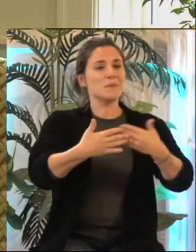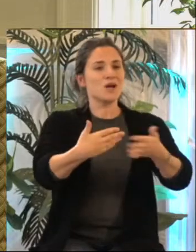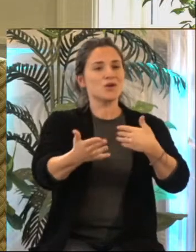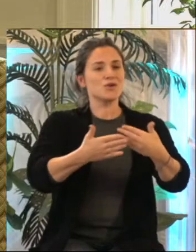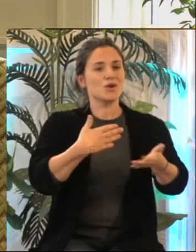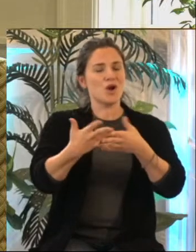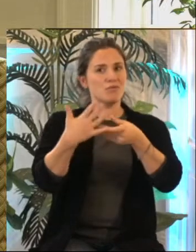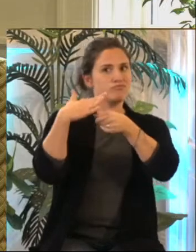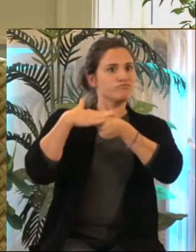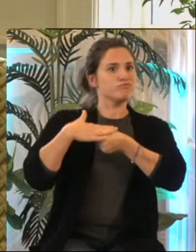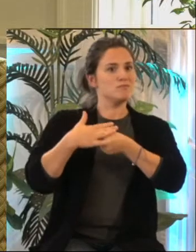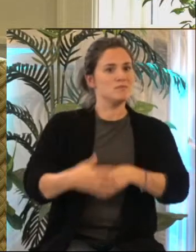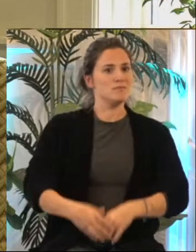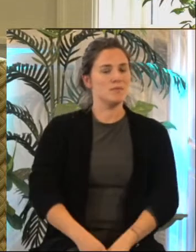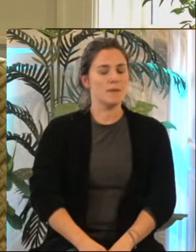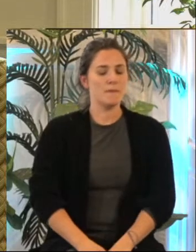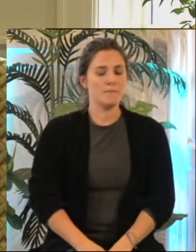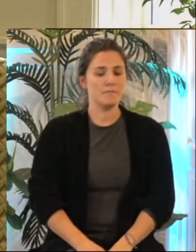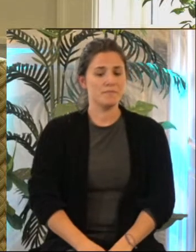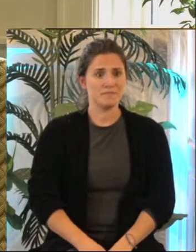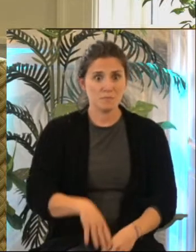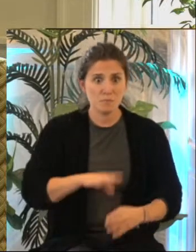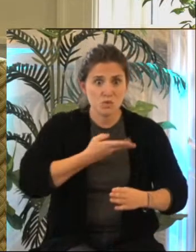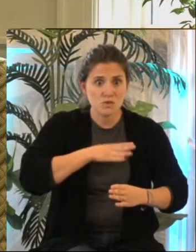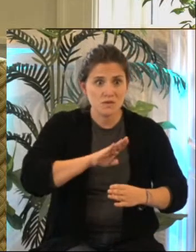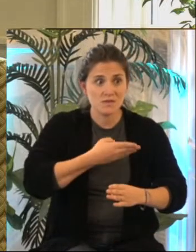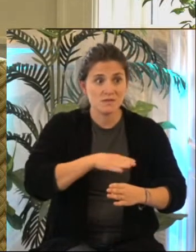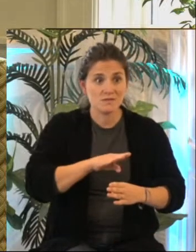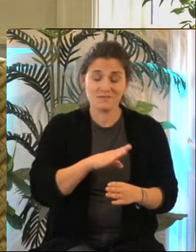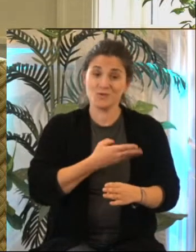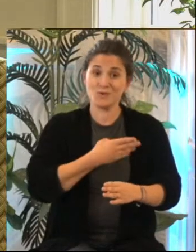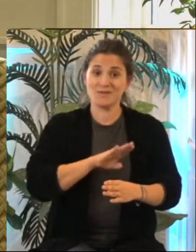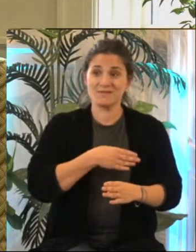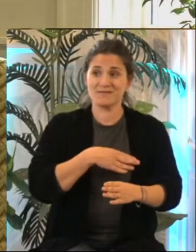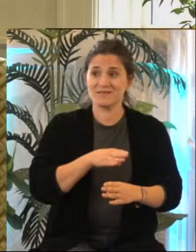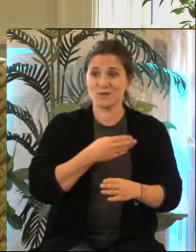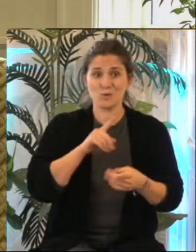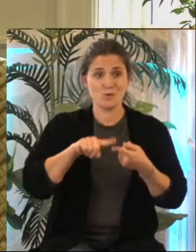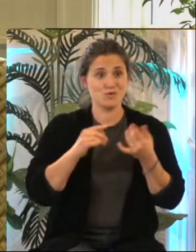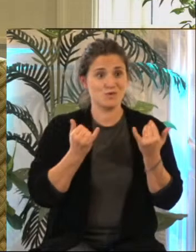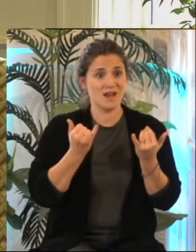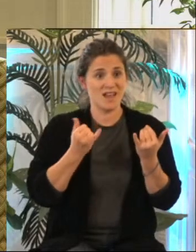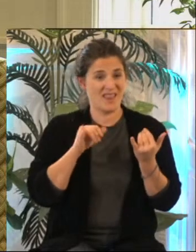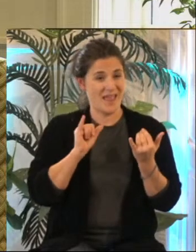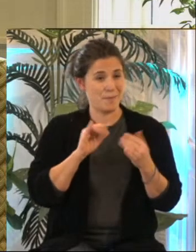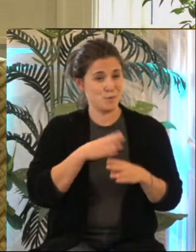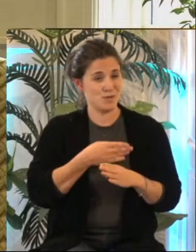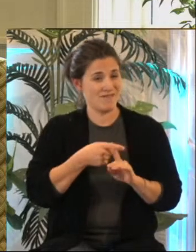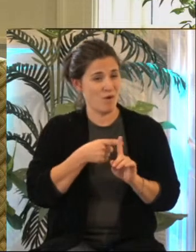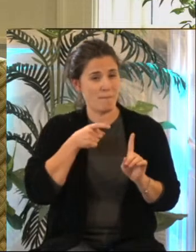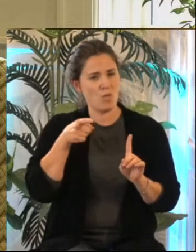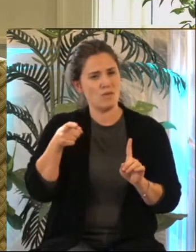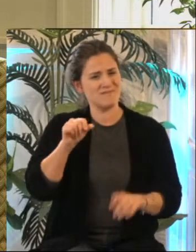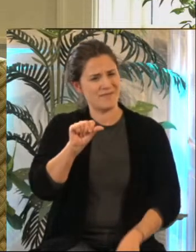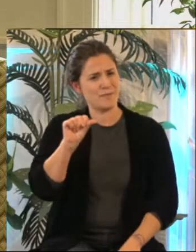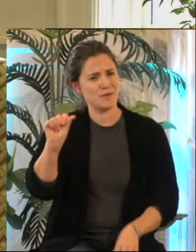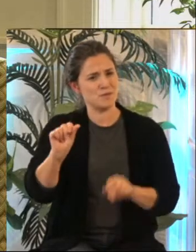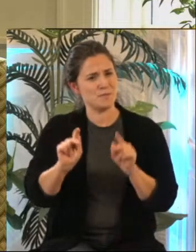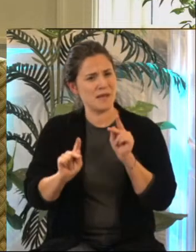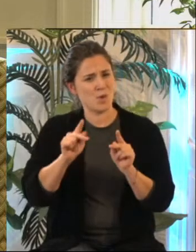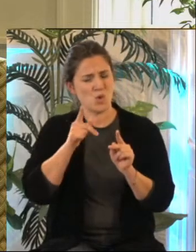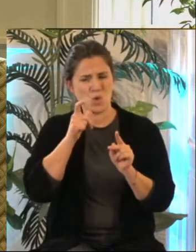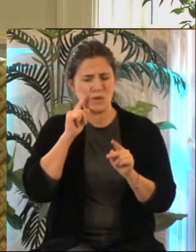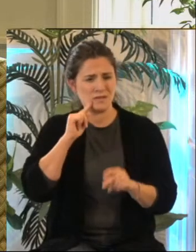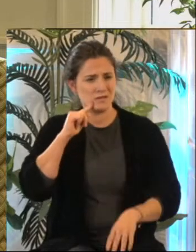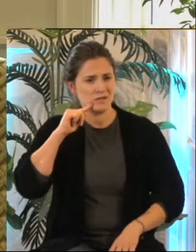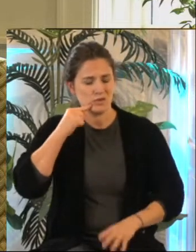Some of the greatest music we know comes from folks who were in very dire and difficult situations. This is a